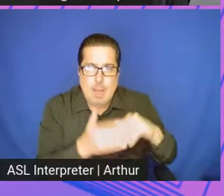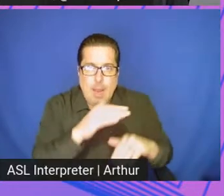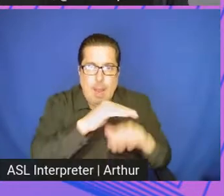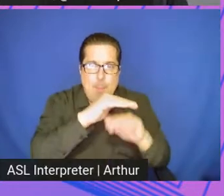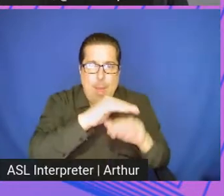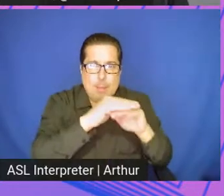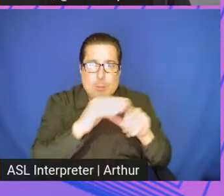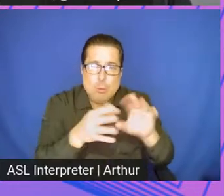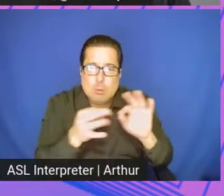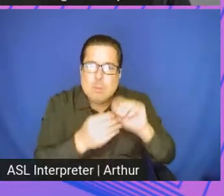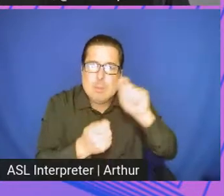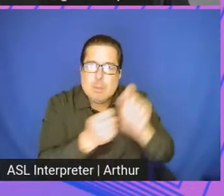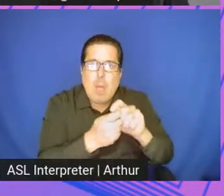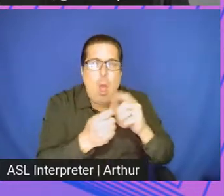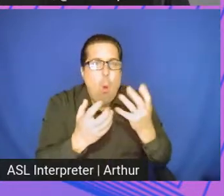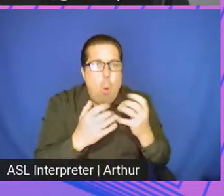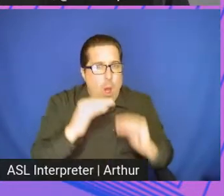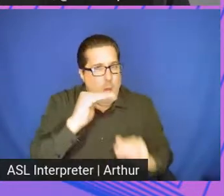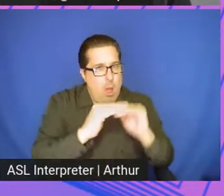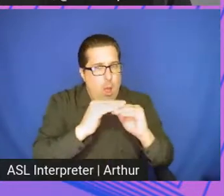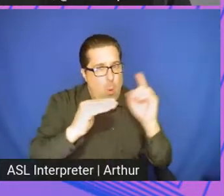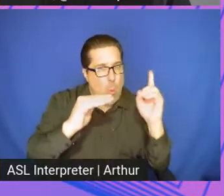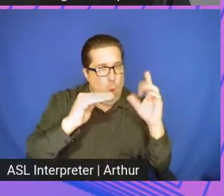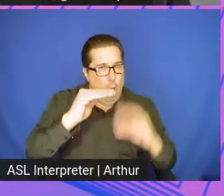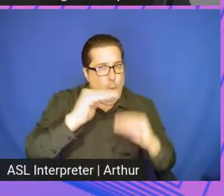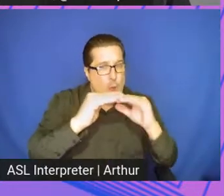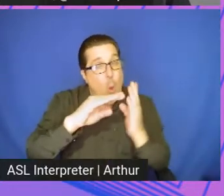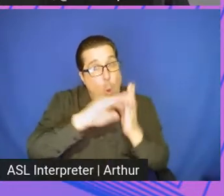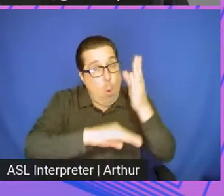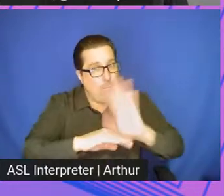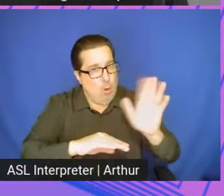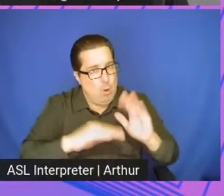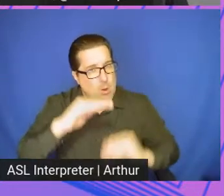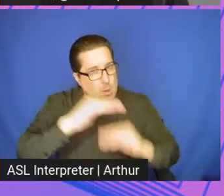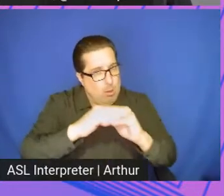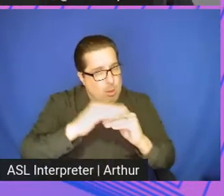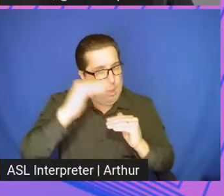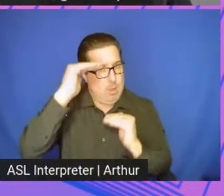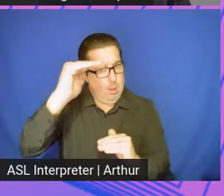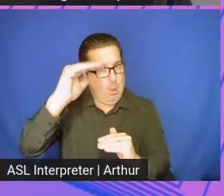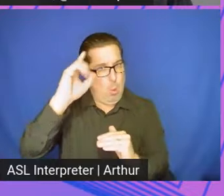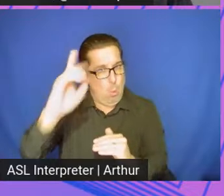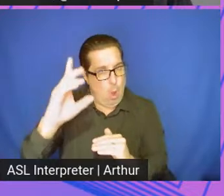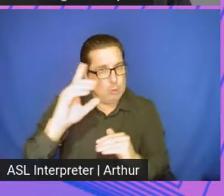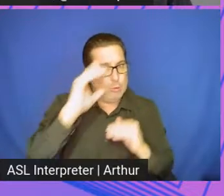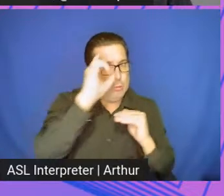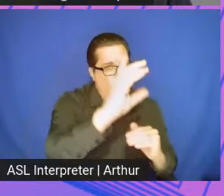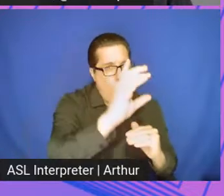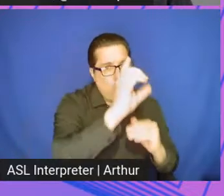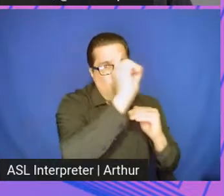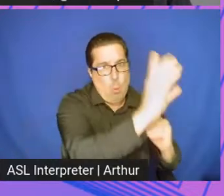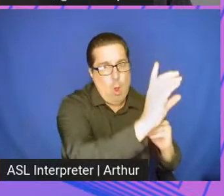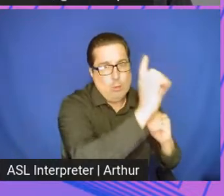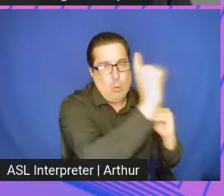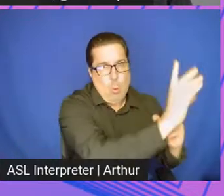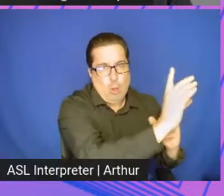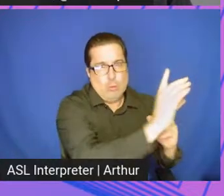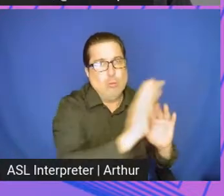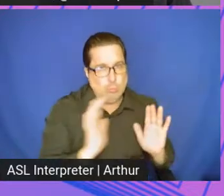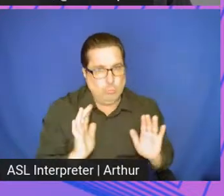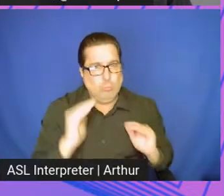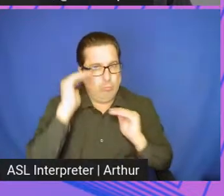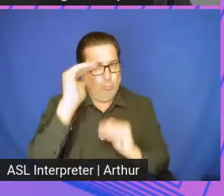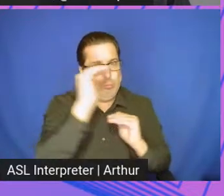process to receive more than 100 concurrent requests. When we see that happening, we'll preemptively launch a new copy of your